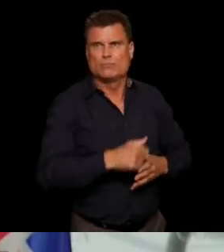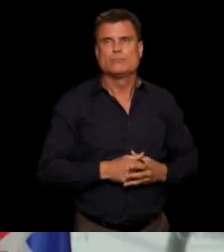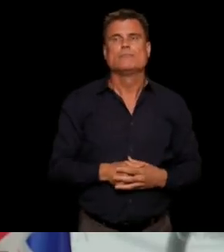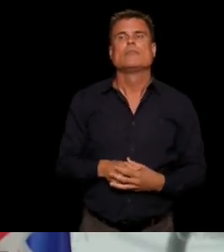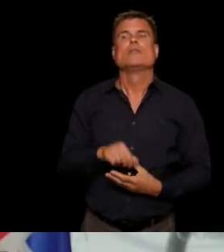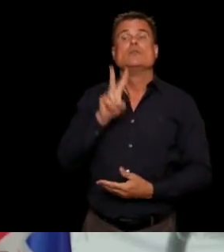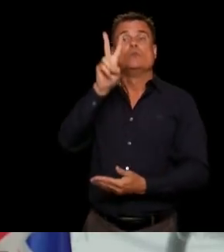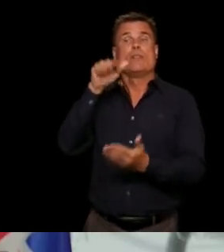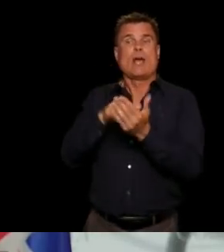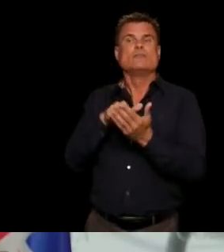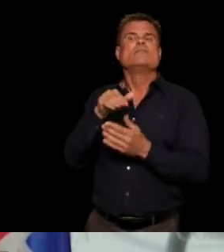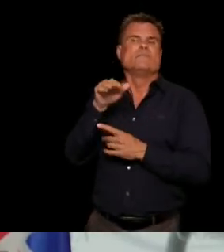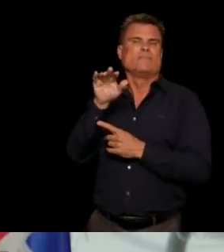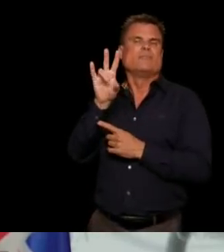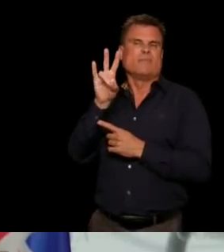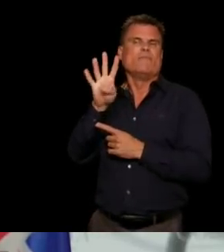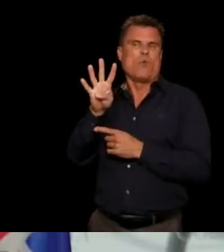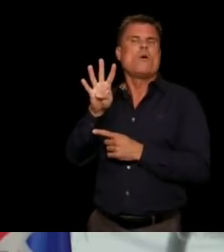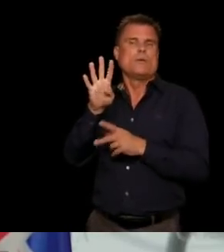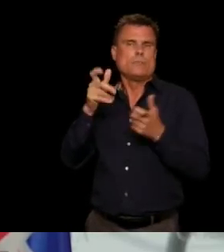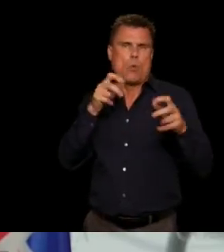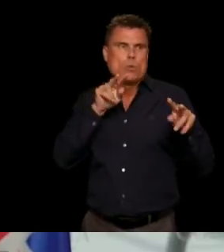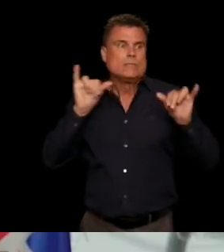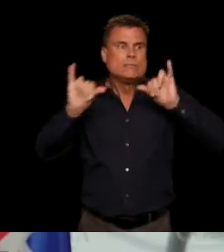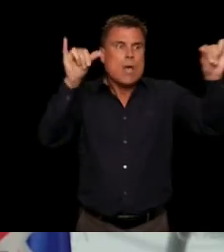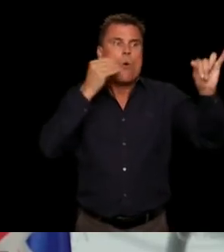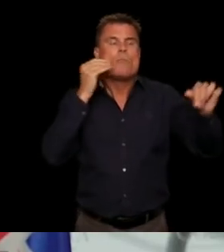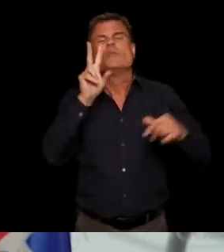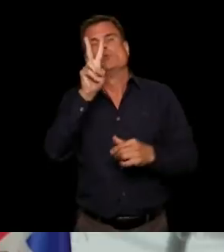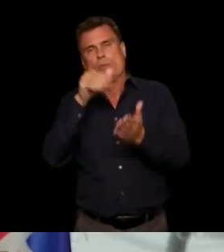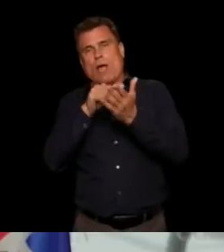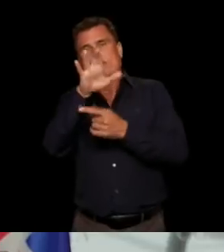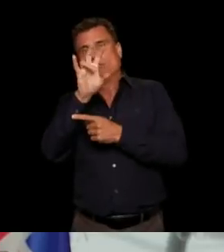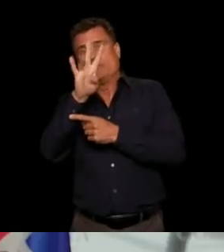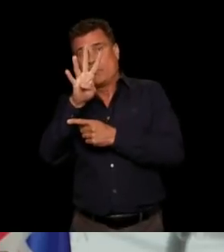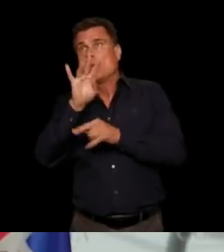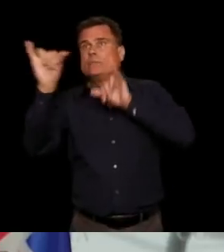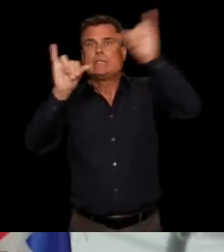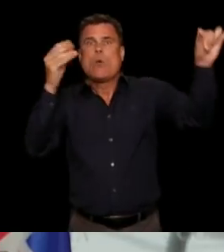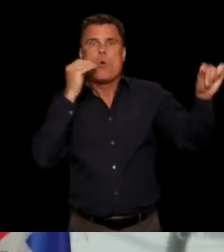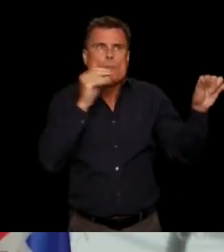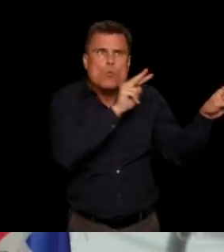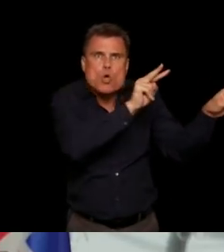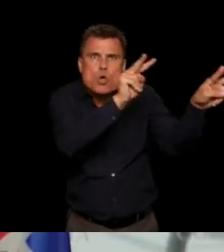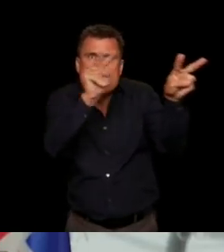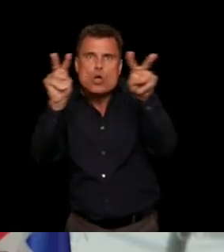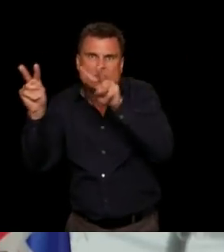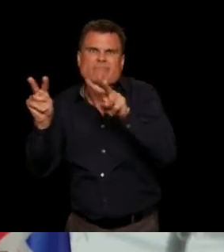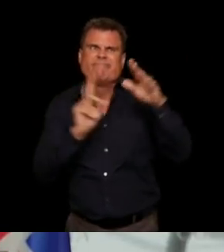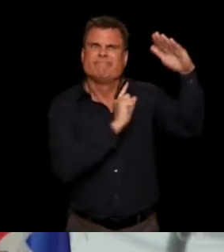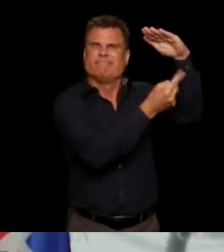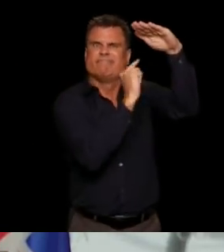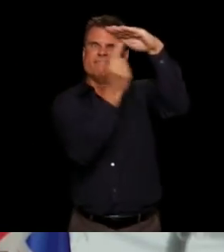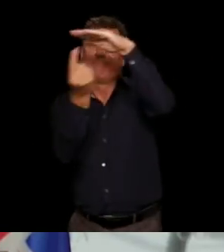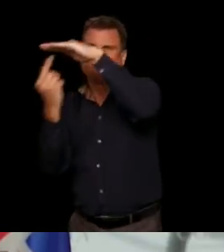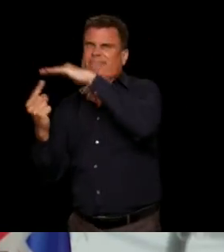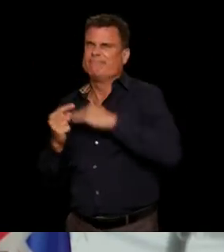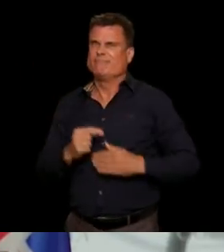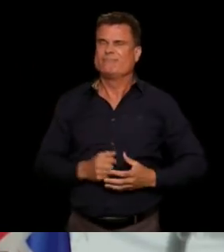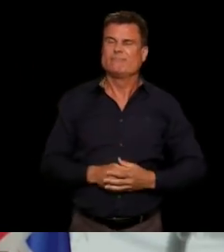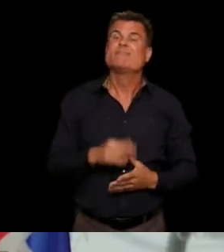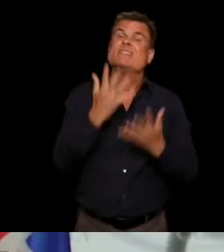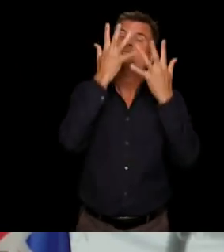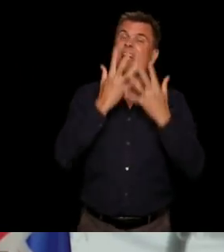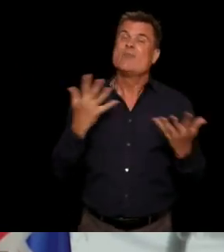2,574 people are at this time under active public health monitoring. We are sad to report 2 new deaths in the Fraser